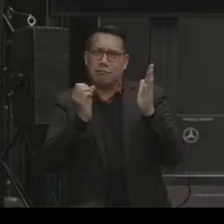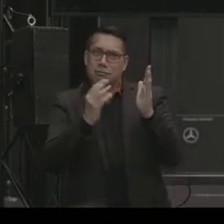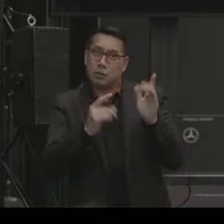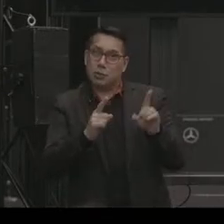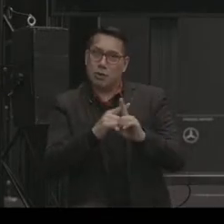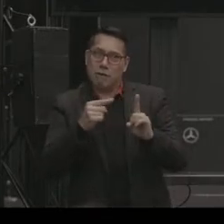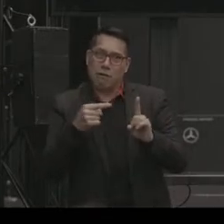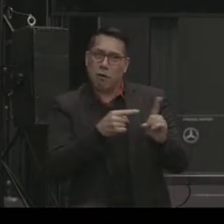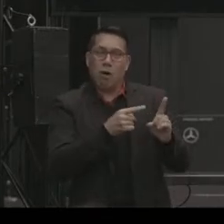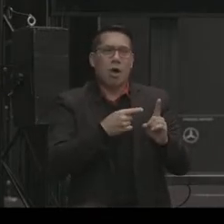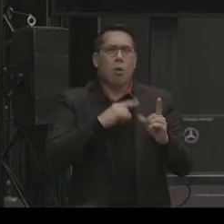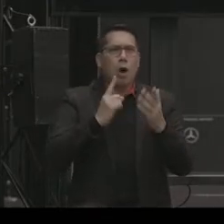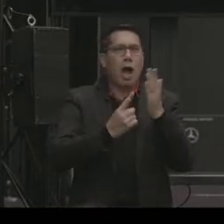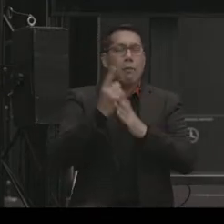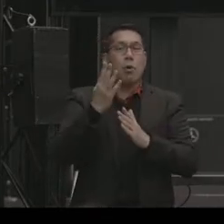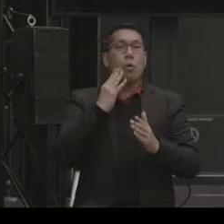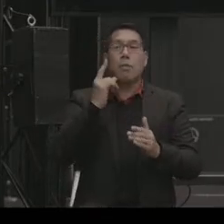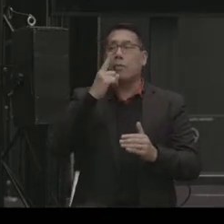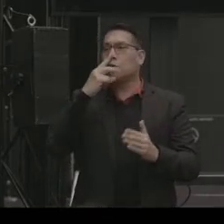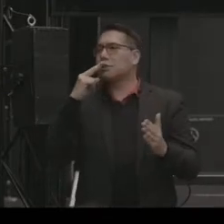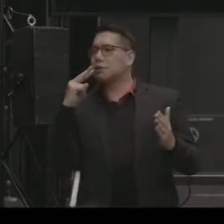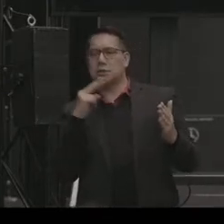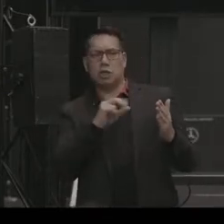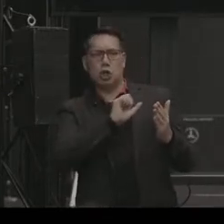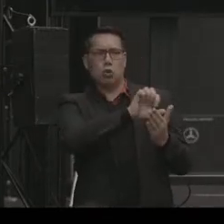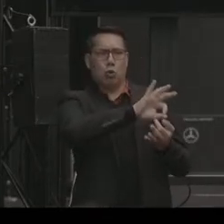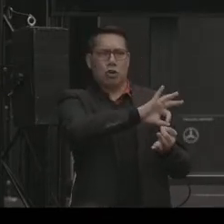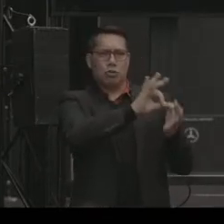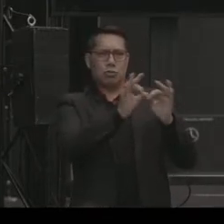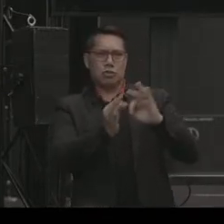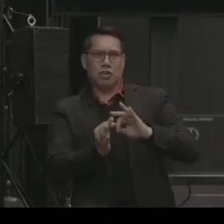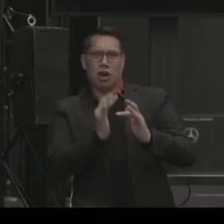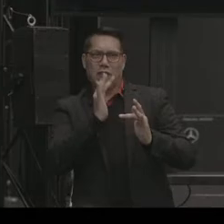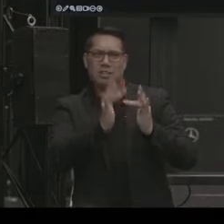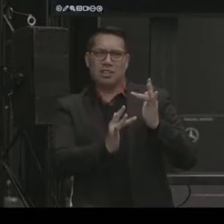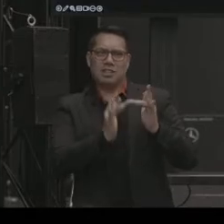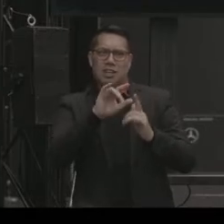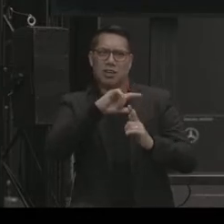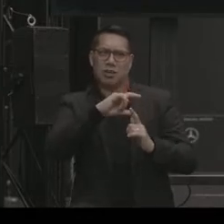is happening when people see your interpretation of internet culture?